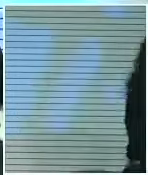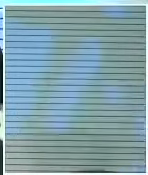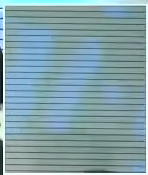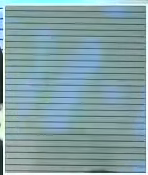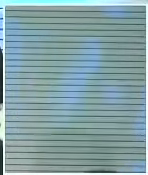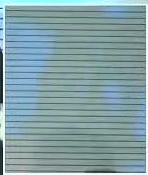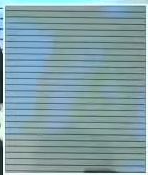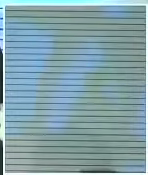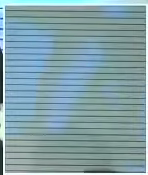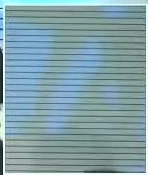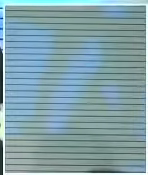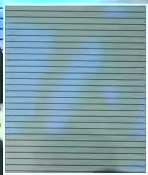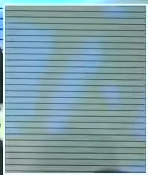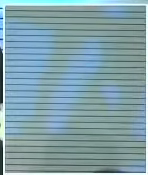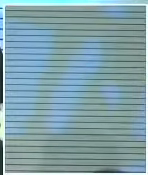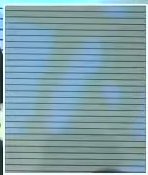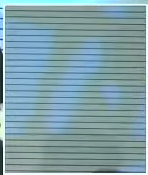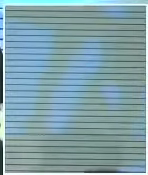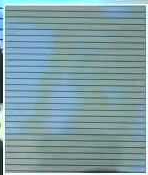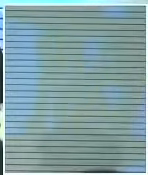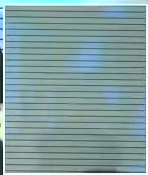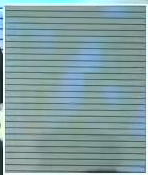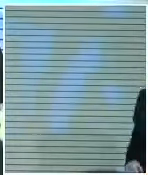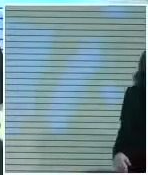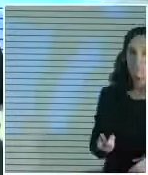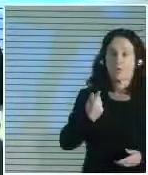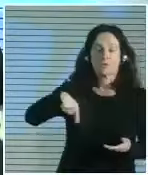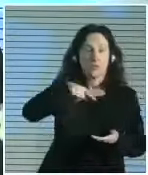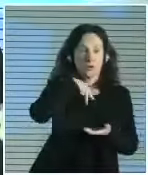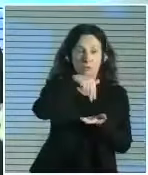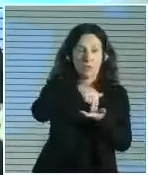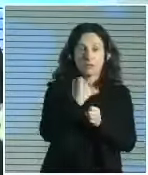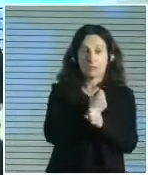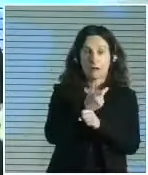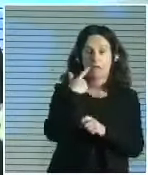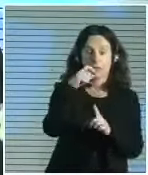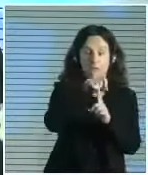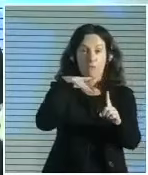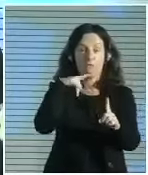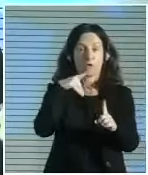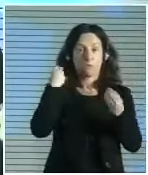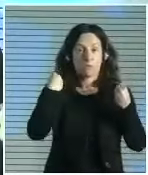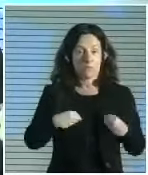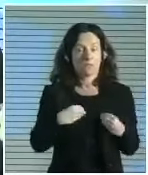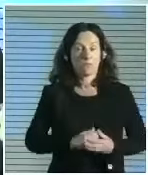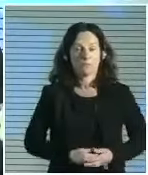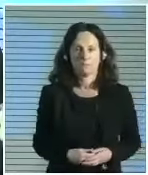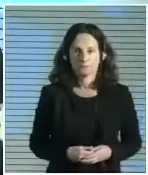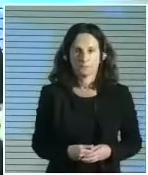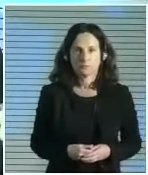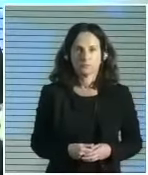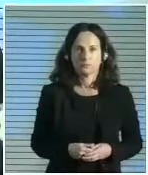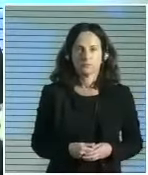work, we eat together here at a global forum, and then you go home and we're still at a global forum in the way that we are sitting